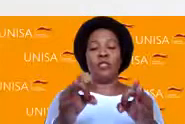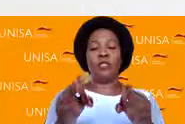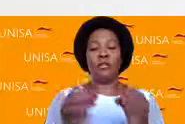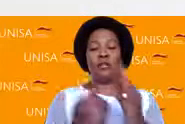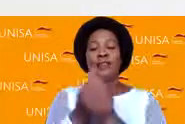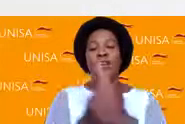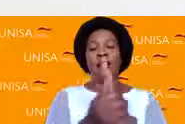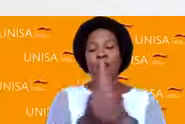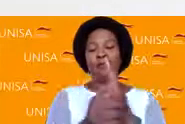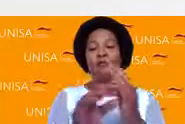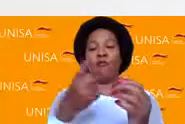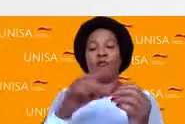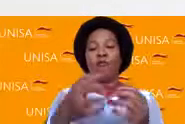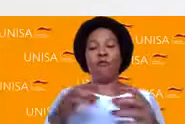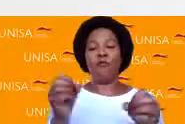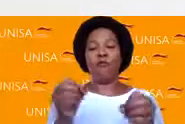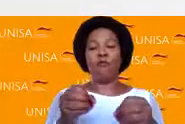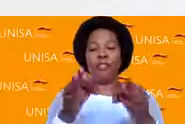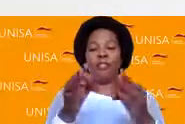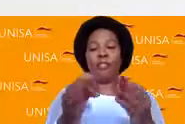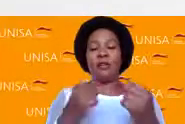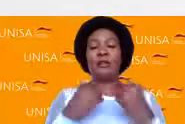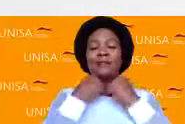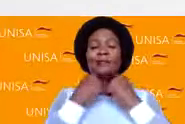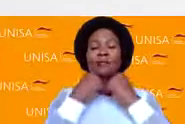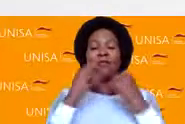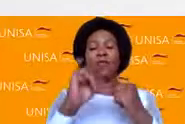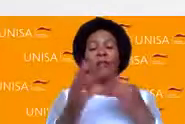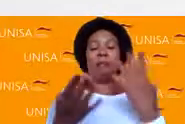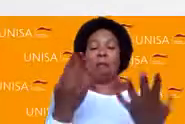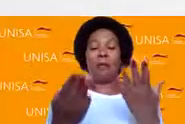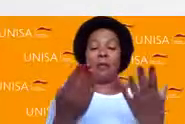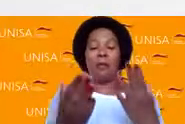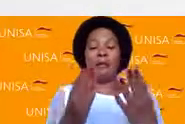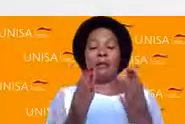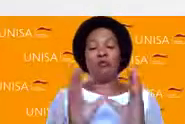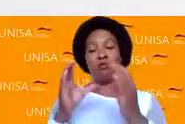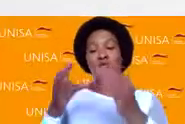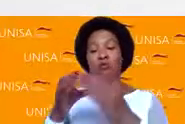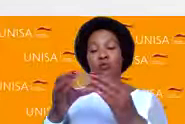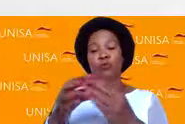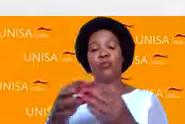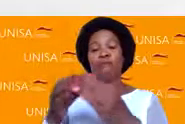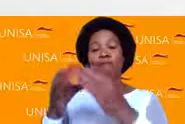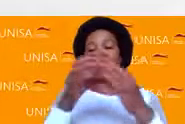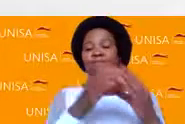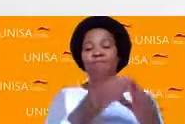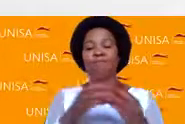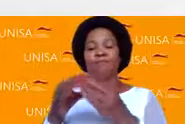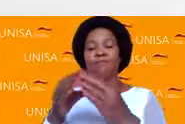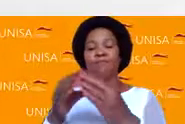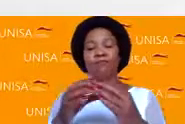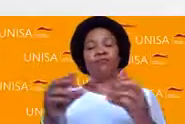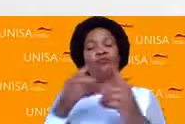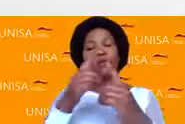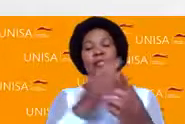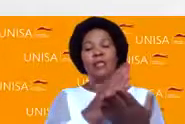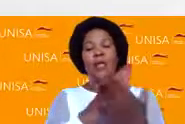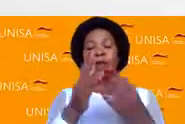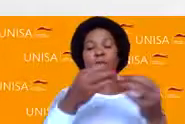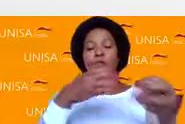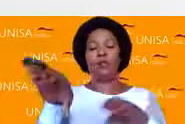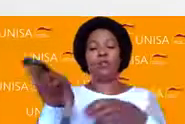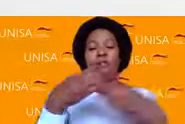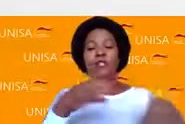official assignments, where if it says that you might be grouped into group sites, then you know there's some activities you'll have to do on the group